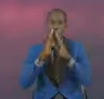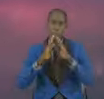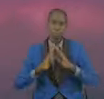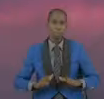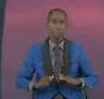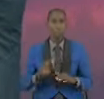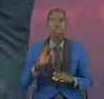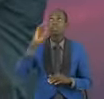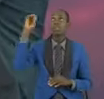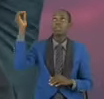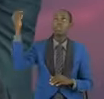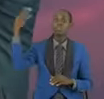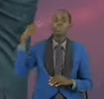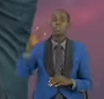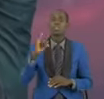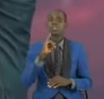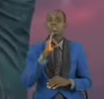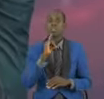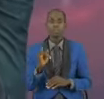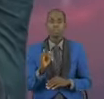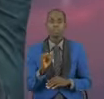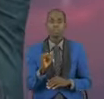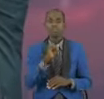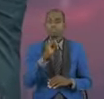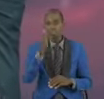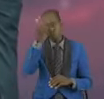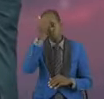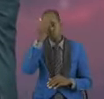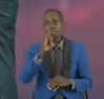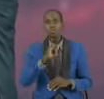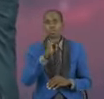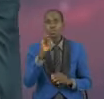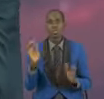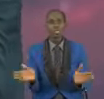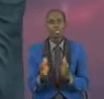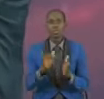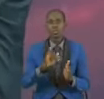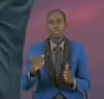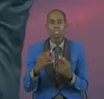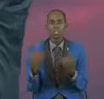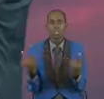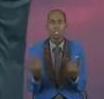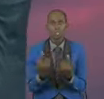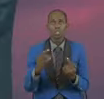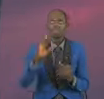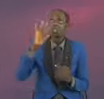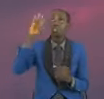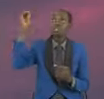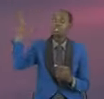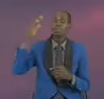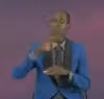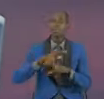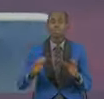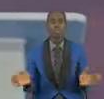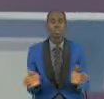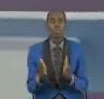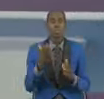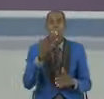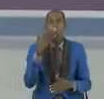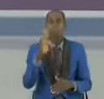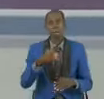does not encourage sin. Grace does not encourage evil habits. Grace does